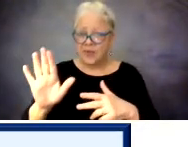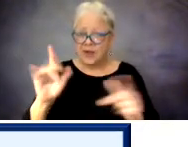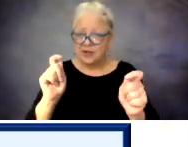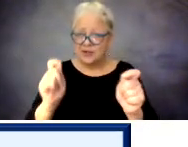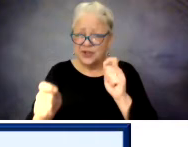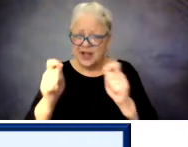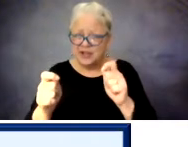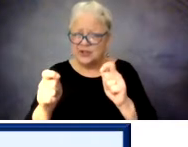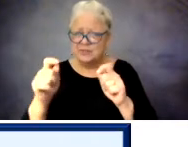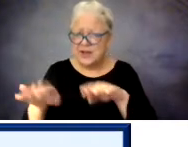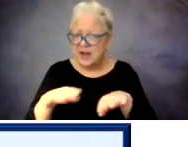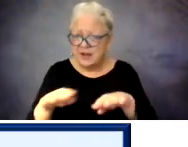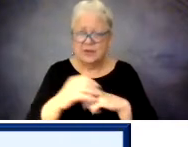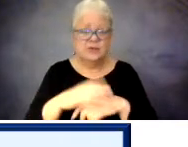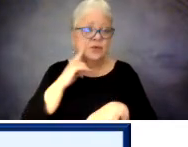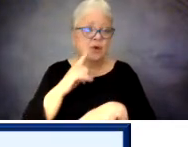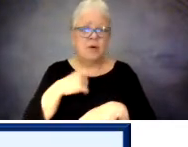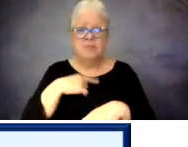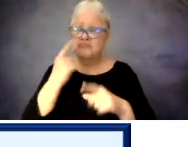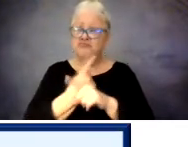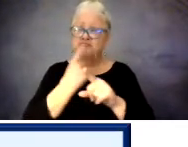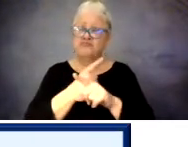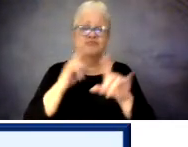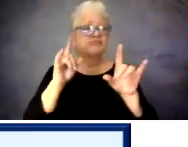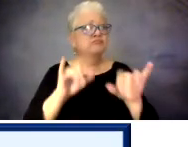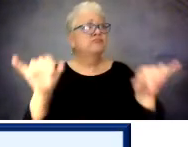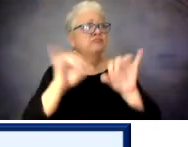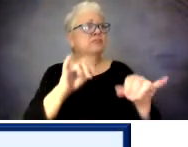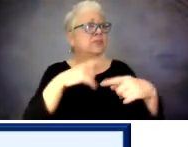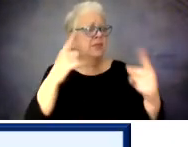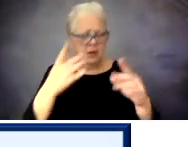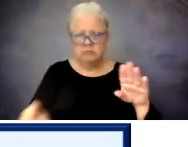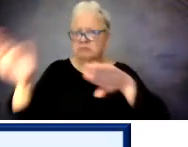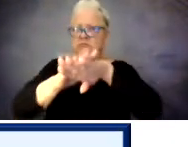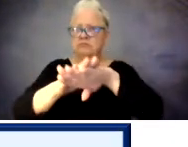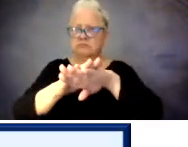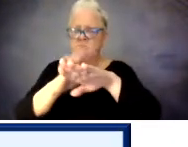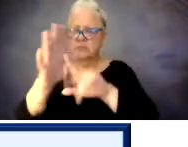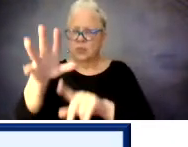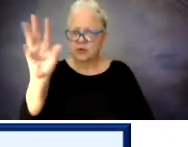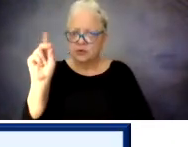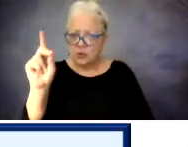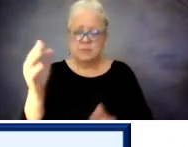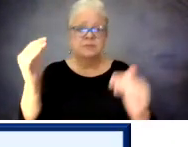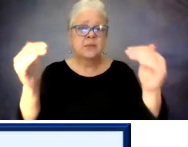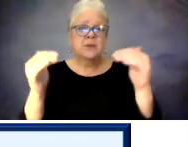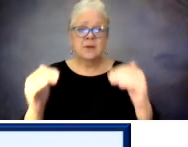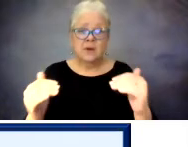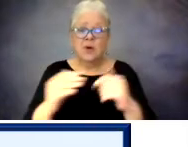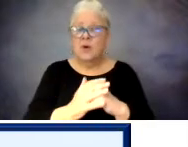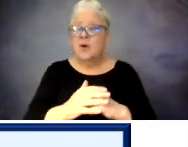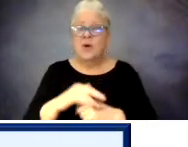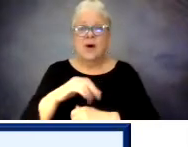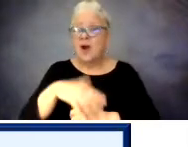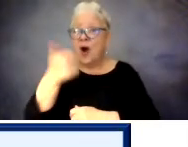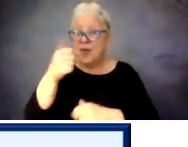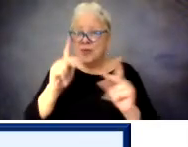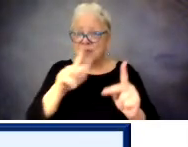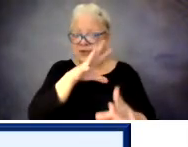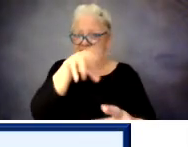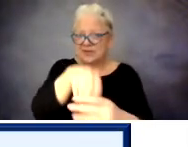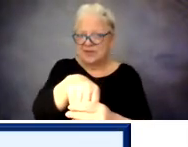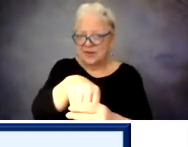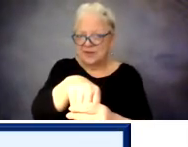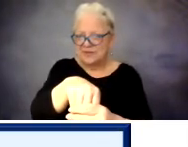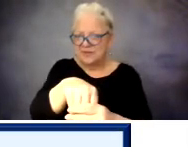churns to $200 a week. Investment changes, and some kind of third-party involvement. Somebody gets in there and takes that control and all of a